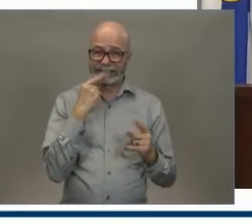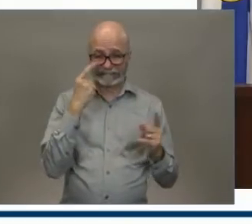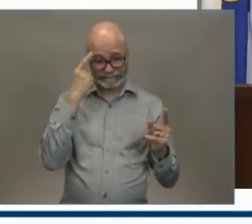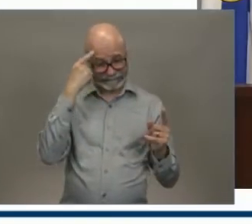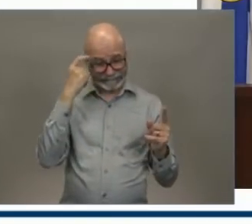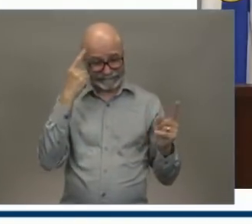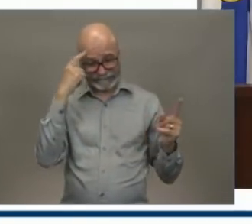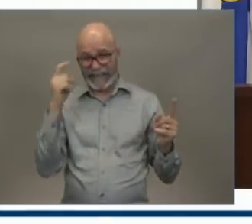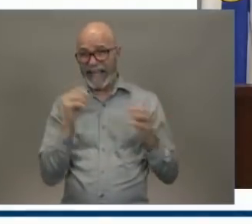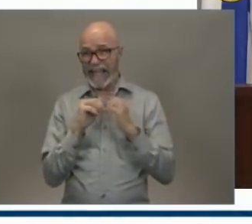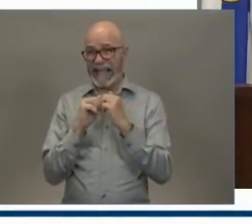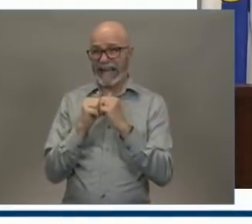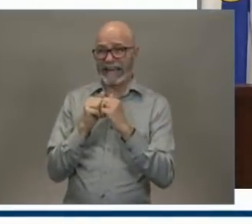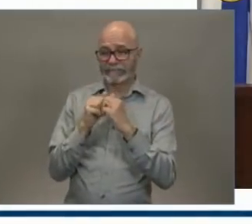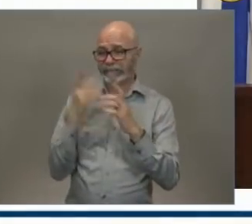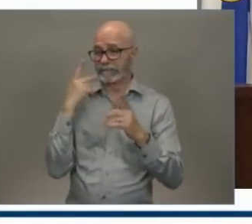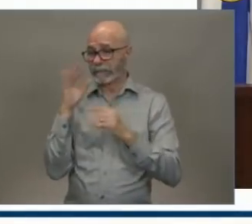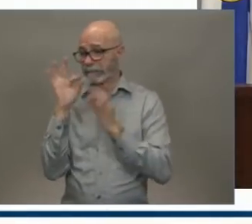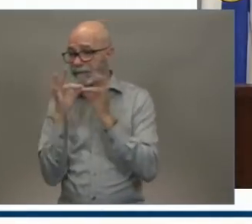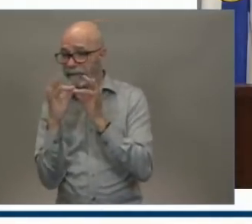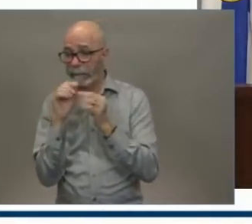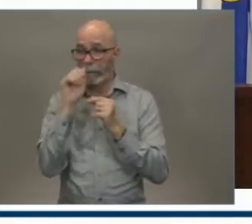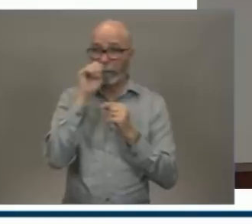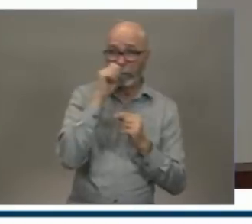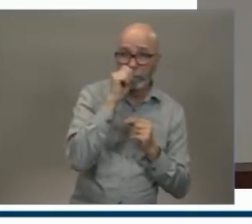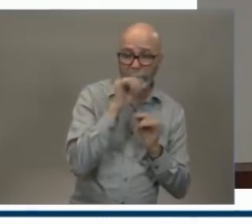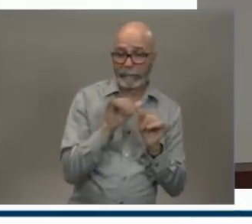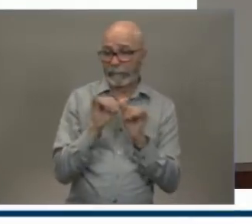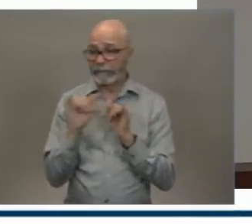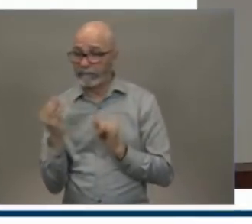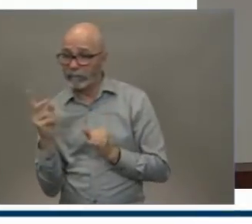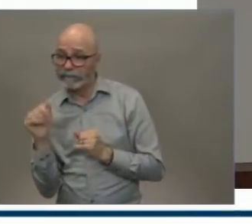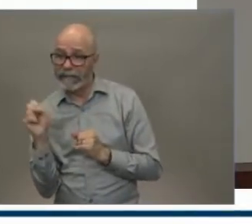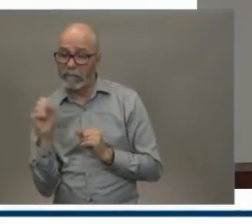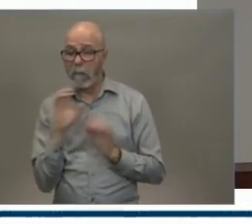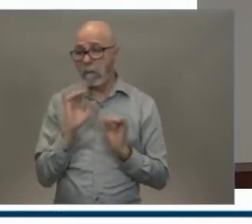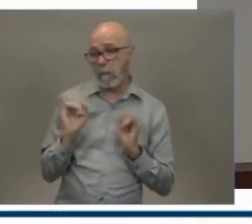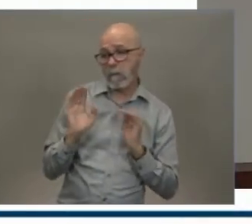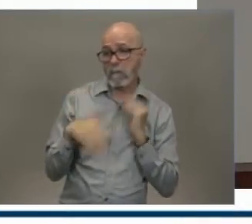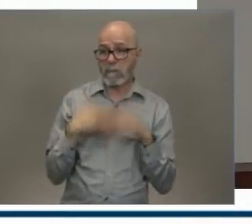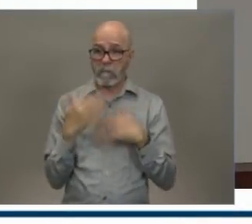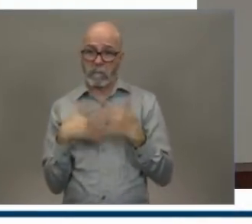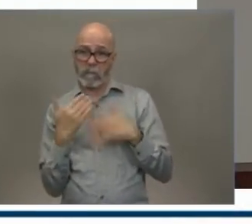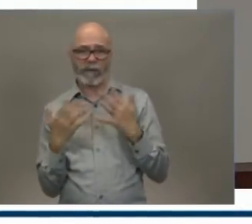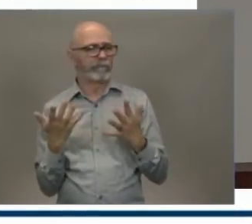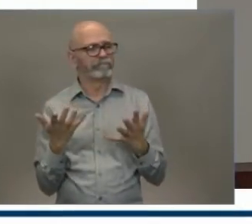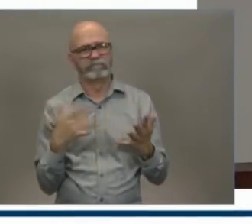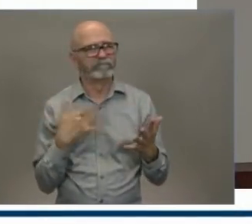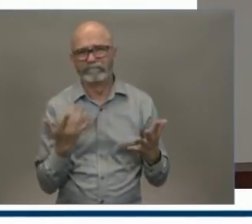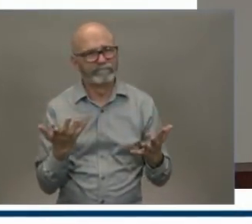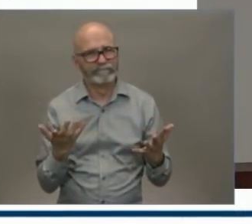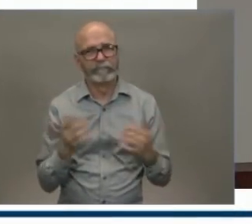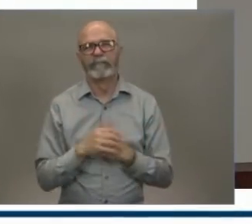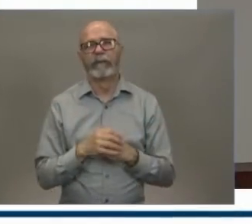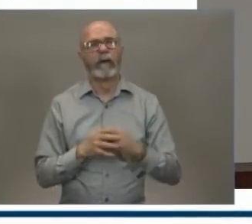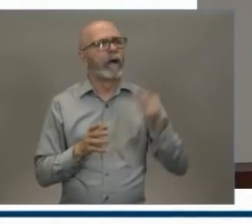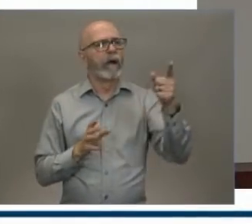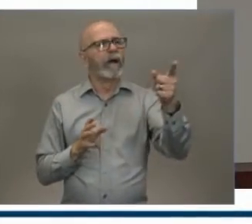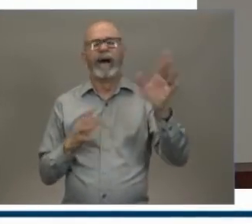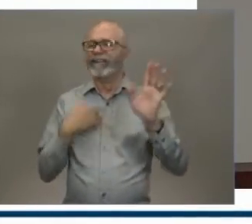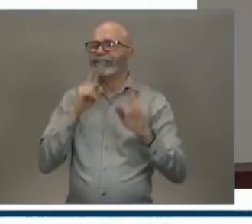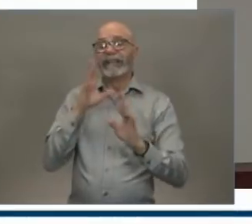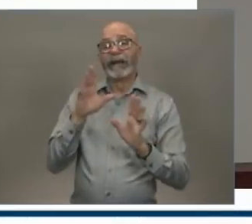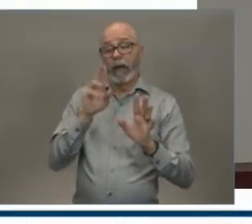handled in the future. So it's not unusual. Most people, again, the average time for